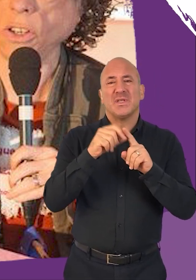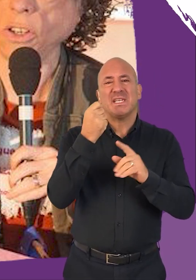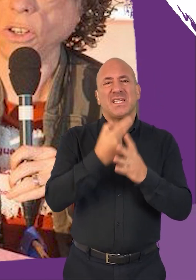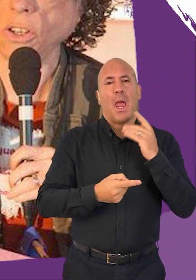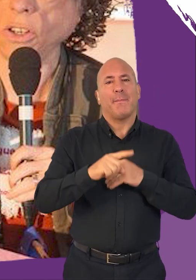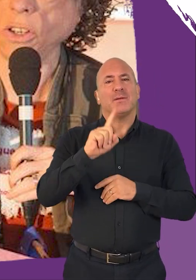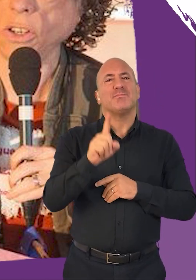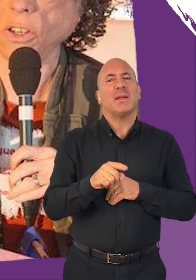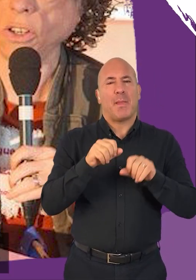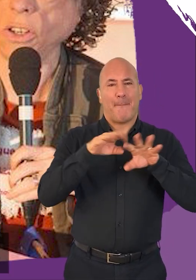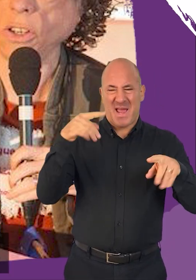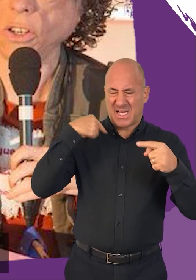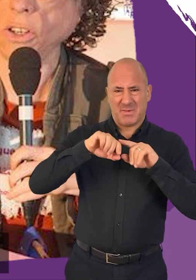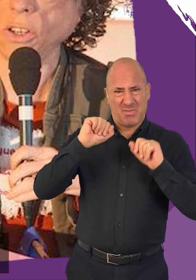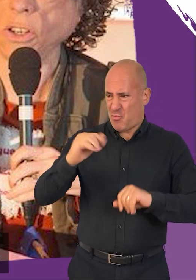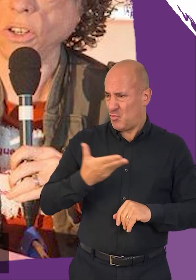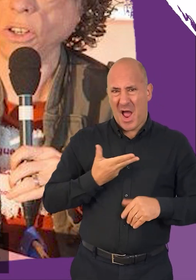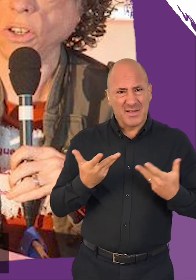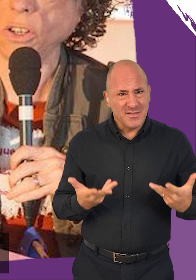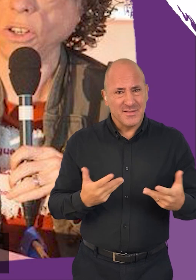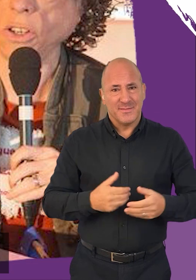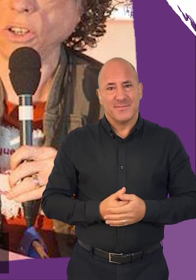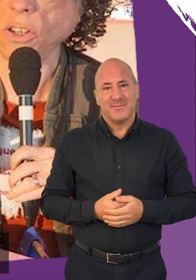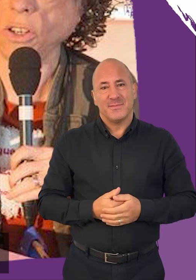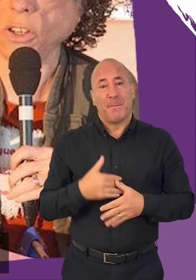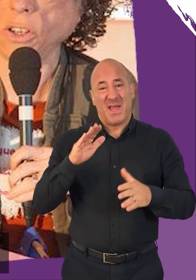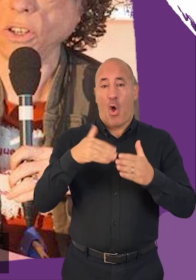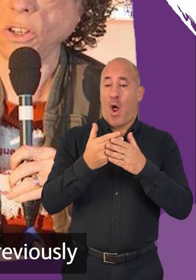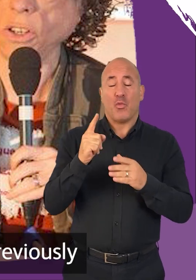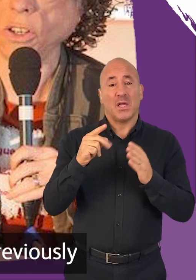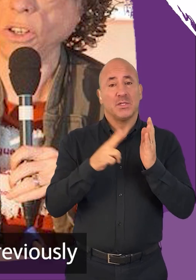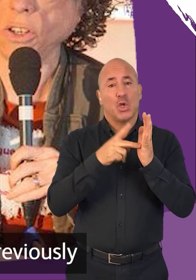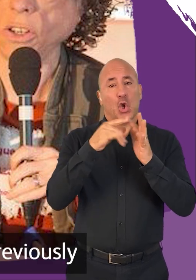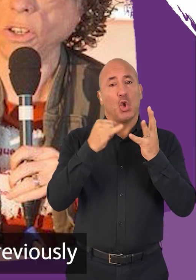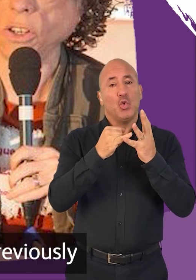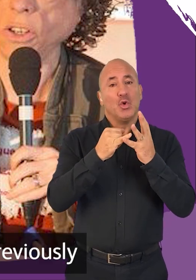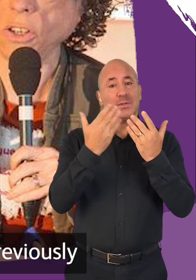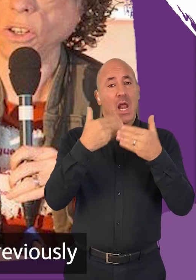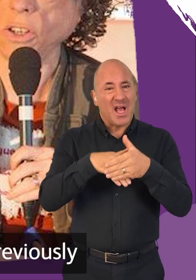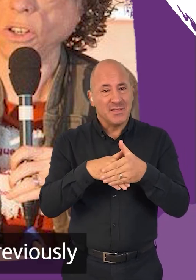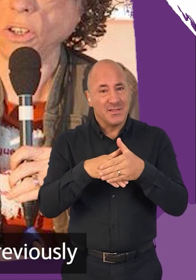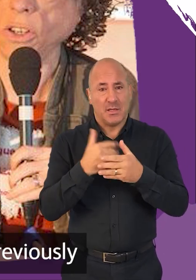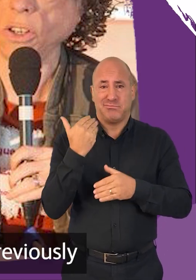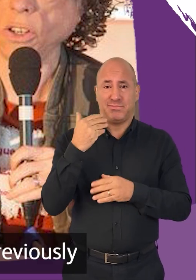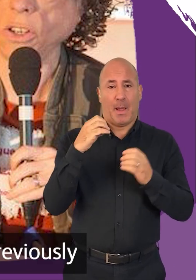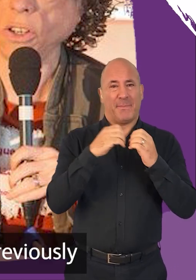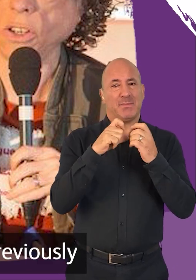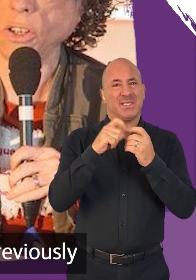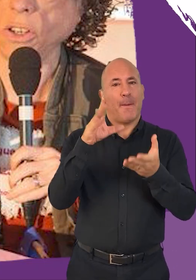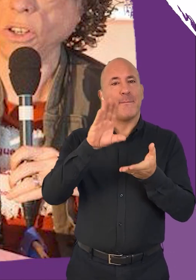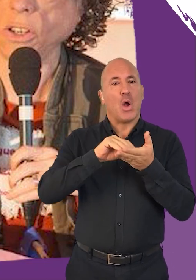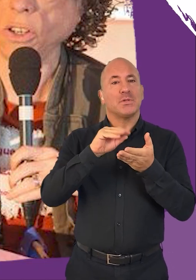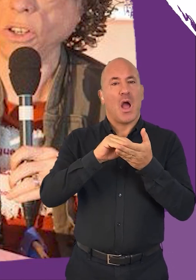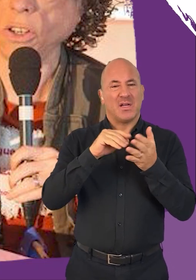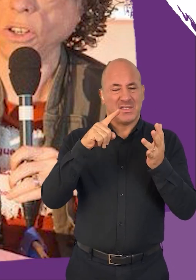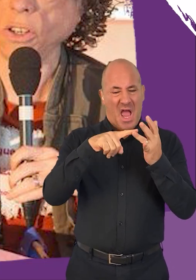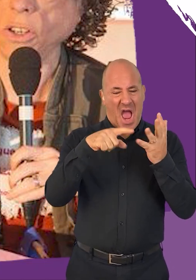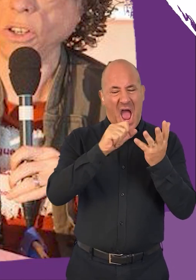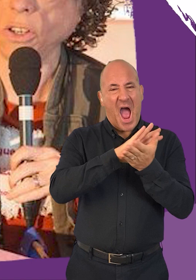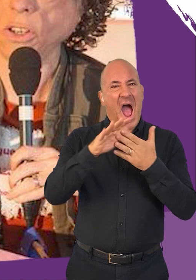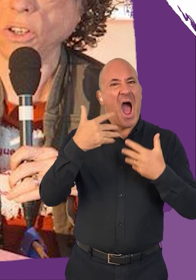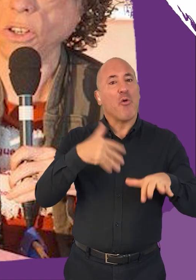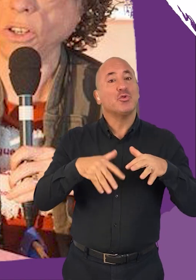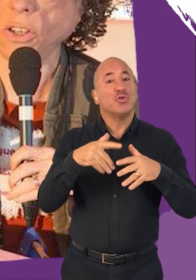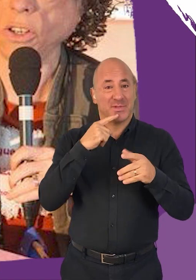transport, and calling for the rights of disabled people in the pandemic. She has also appeared on Newsnight and previously presented the